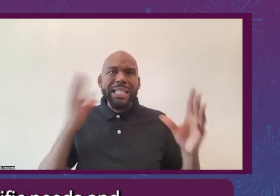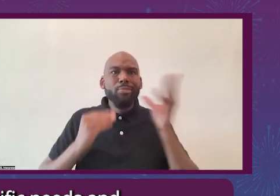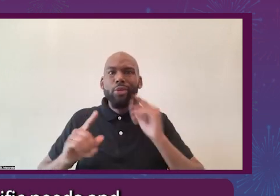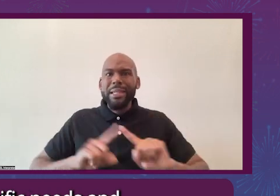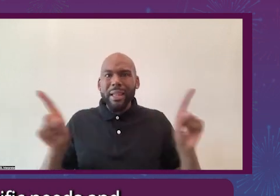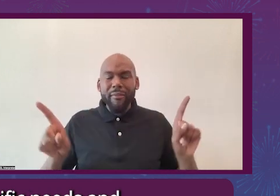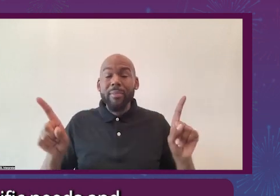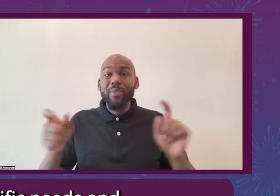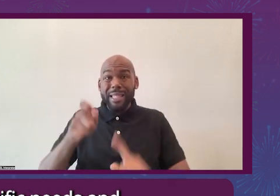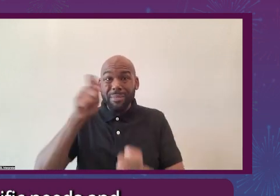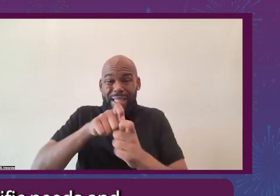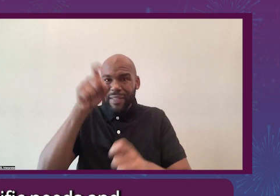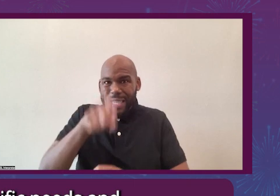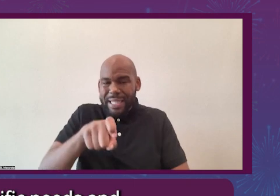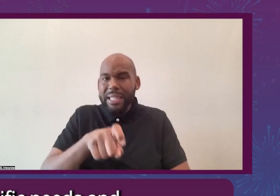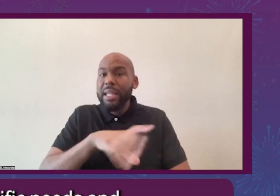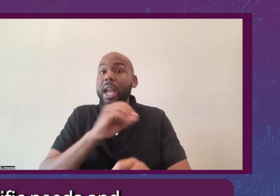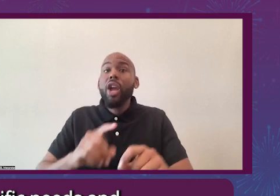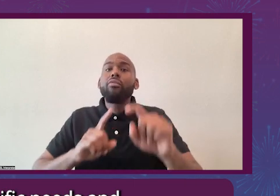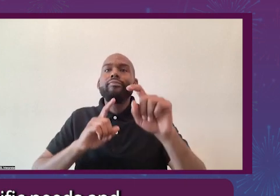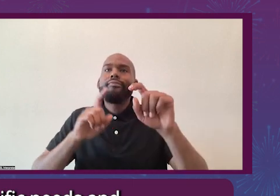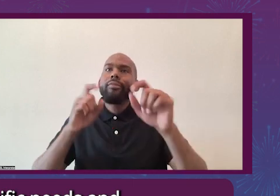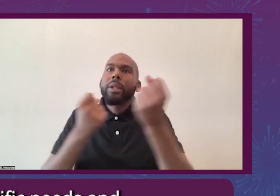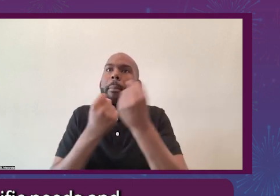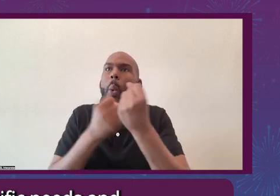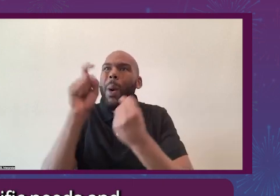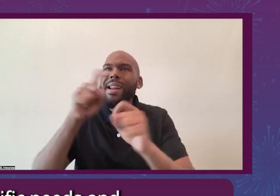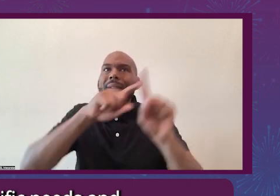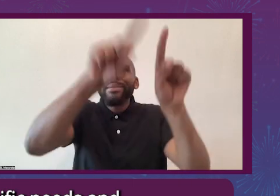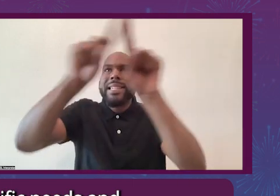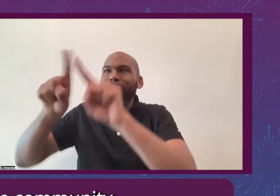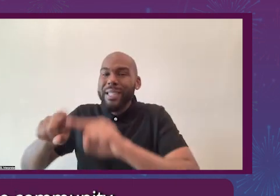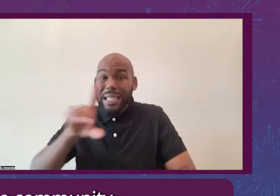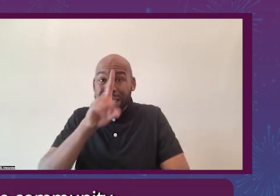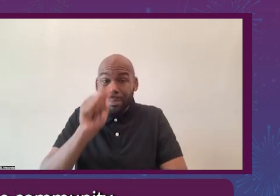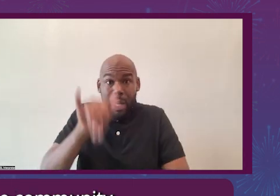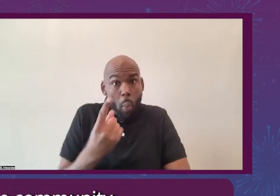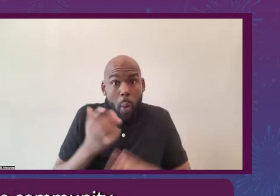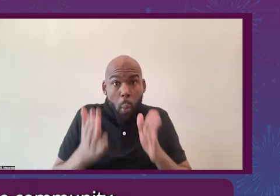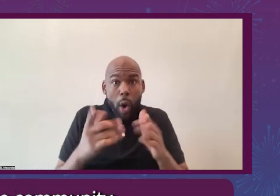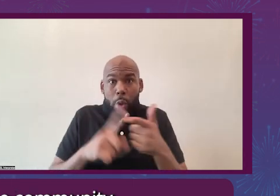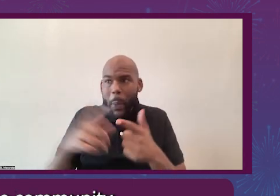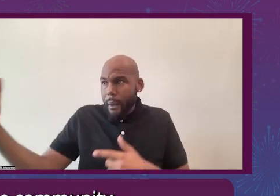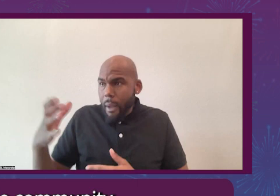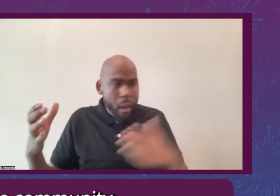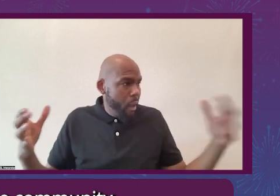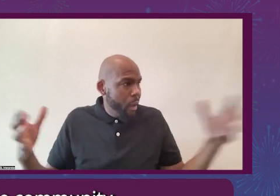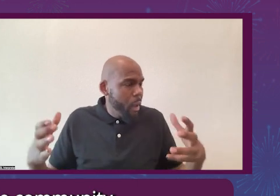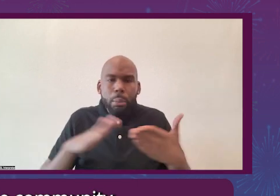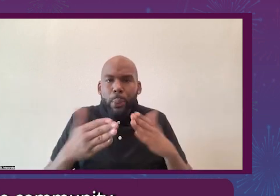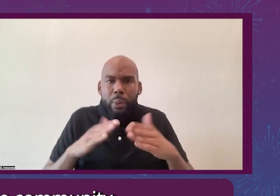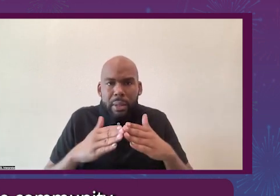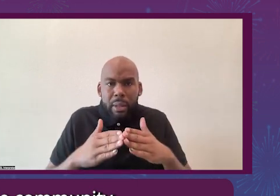Bringing awareness to the specific needs and support required by different disabilities is one way to bring